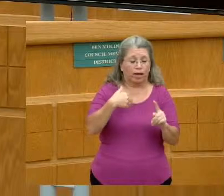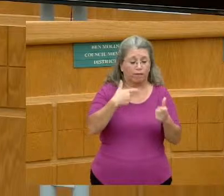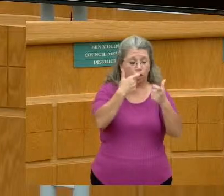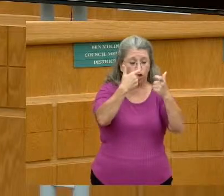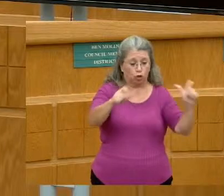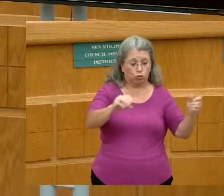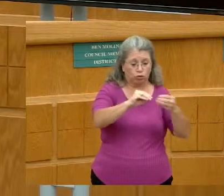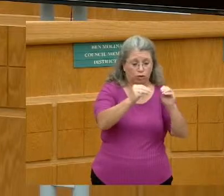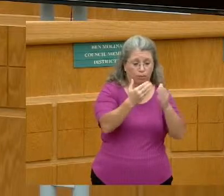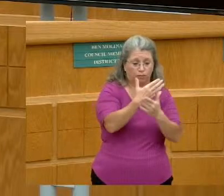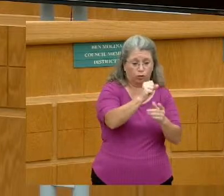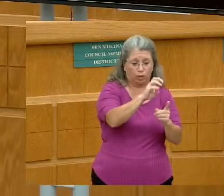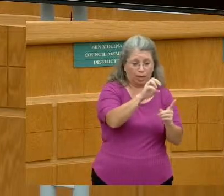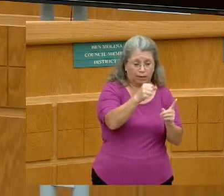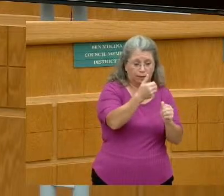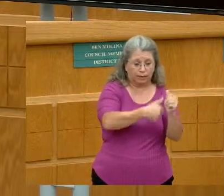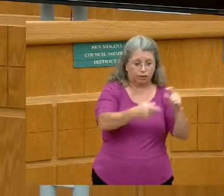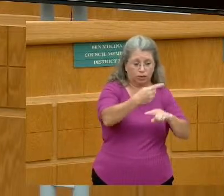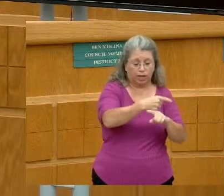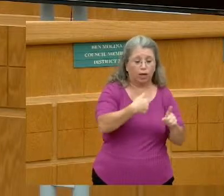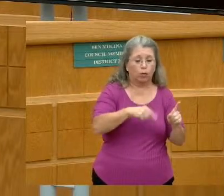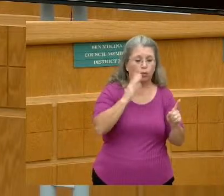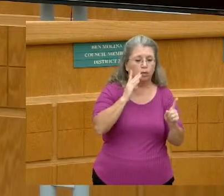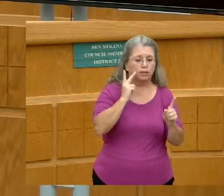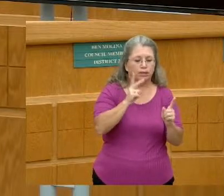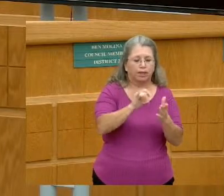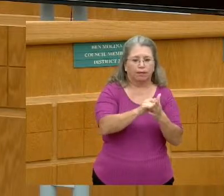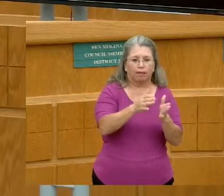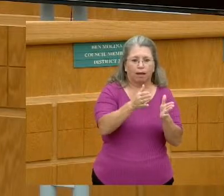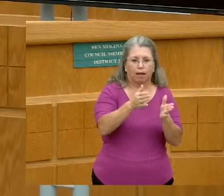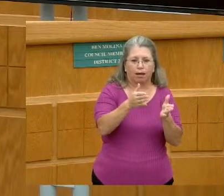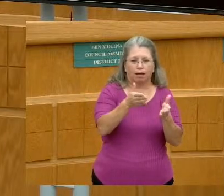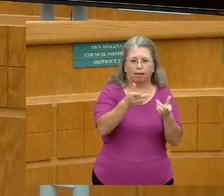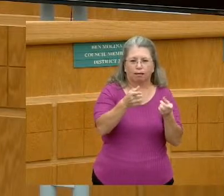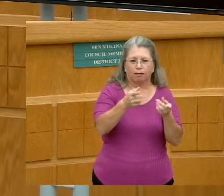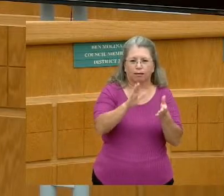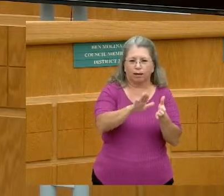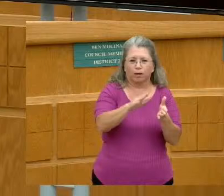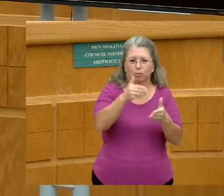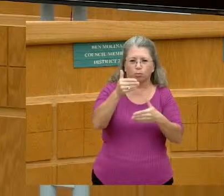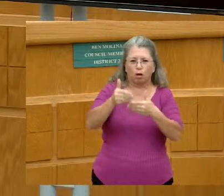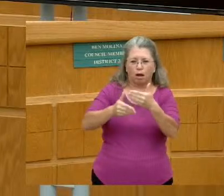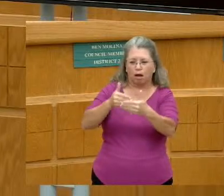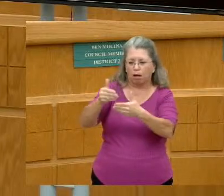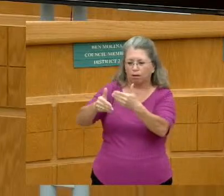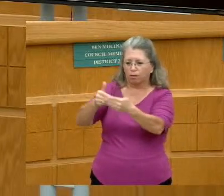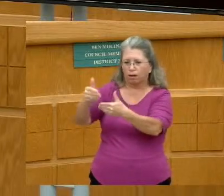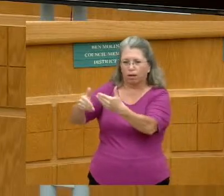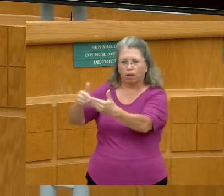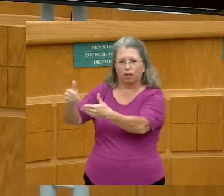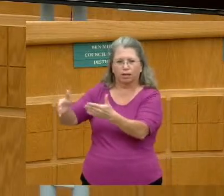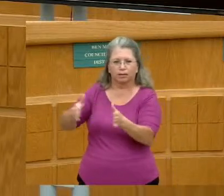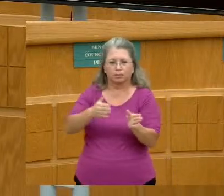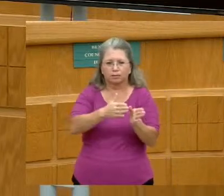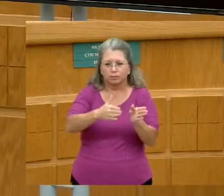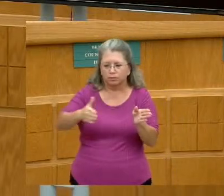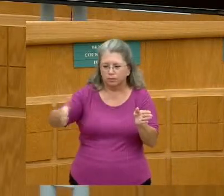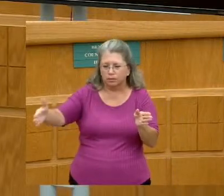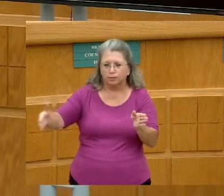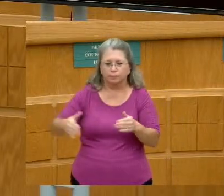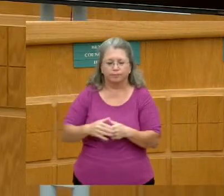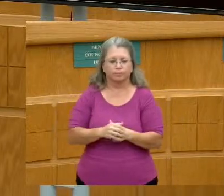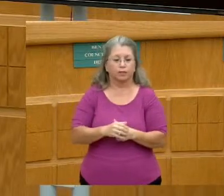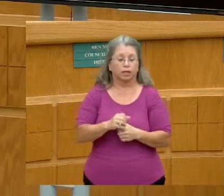be seeing the effects of that for a while, as you can see here, where just decreasing the transmission rate to 1, it